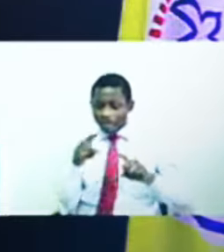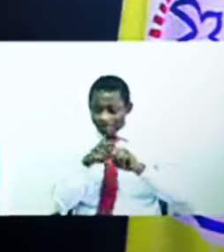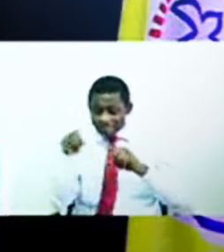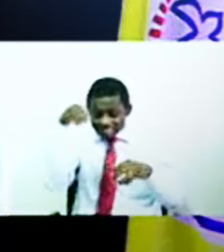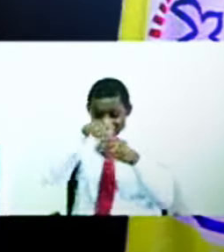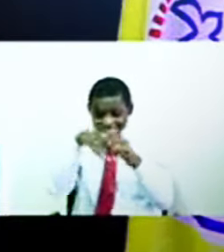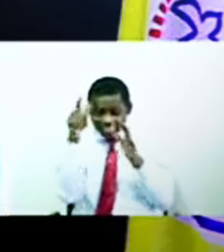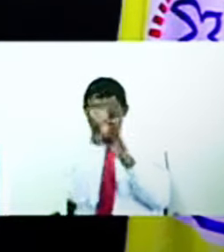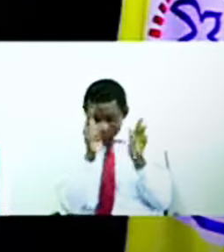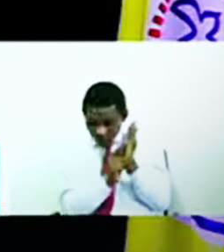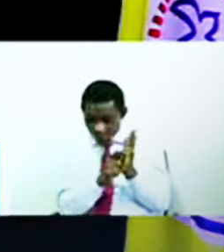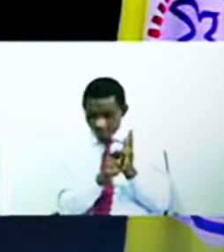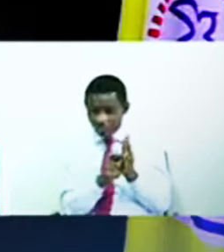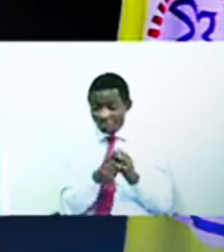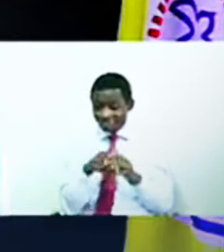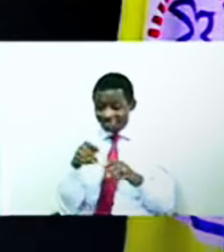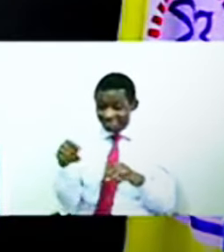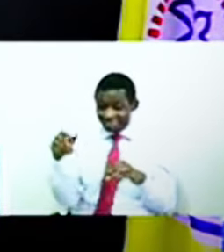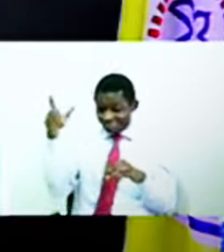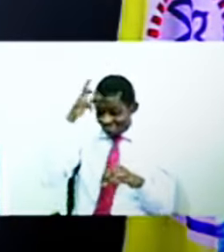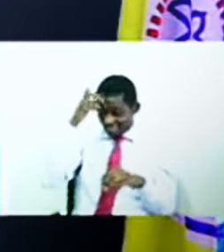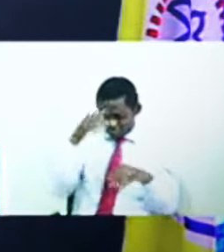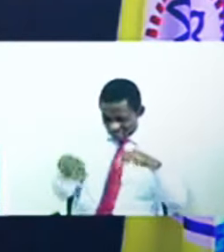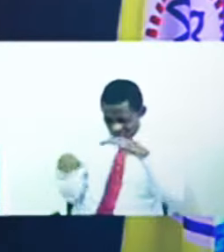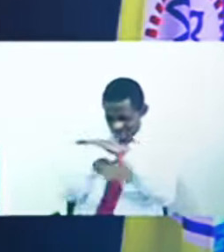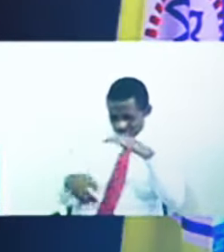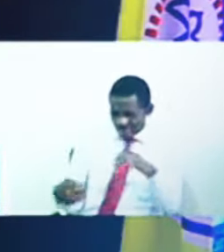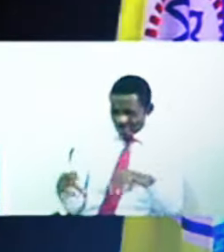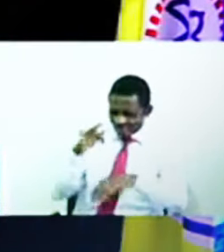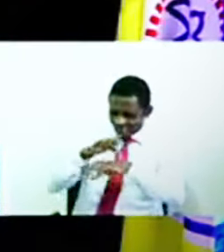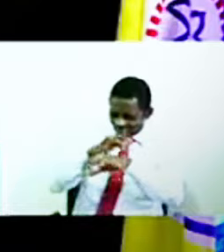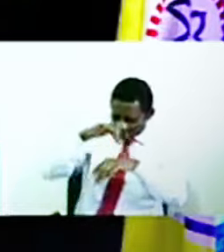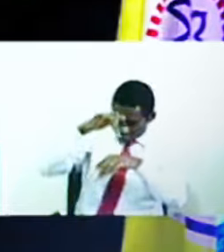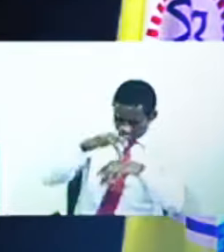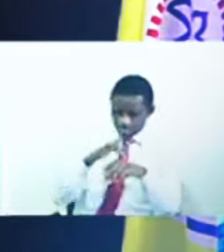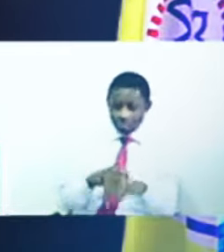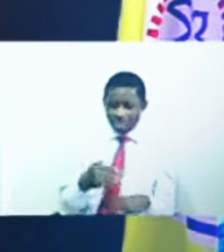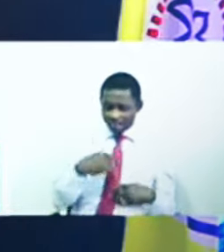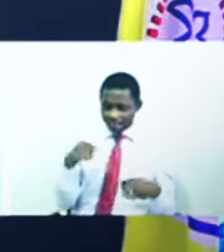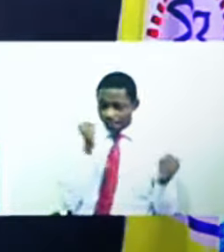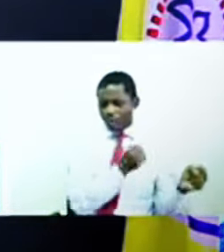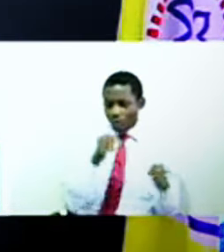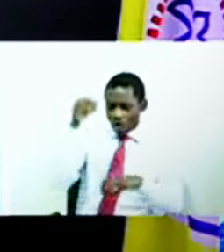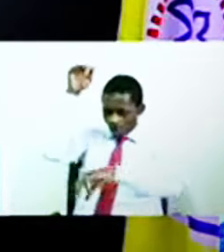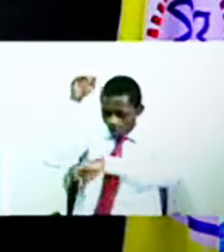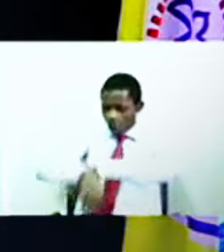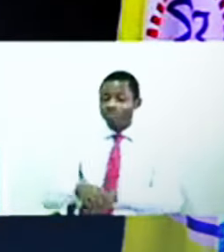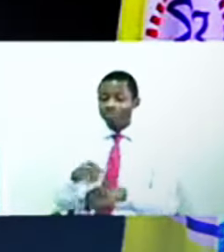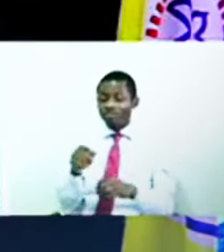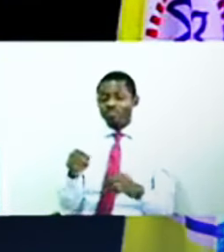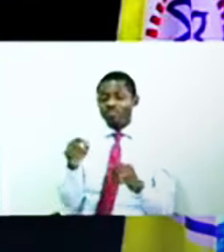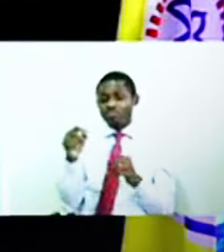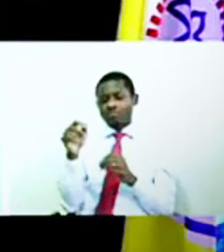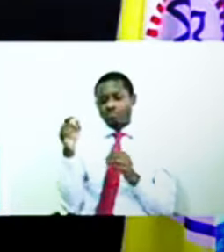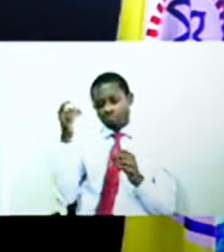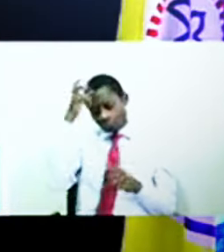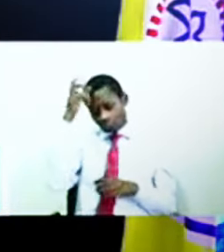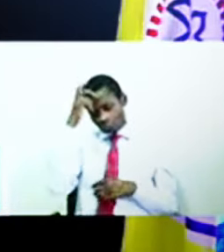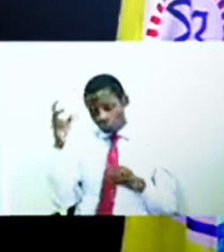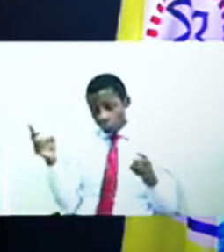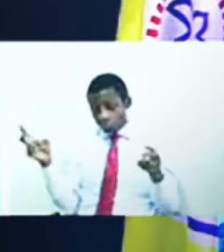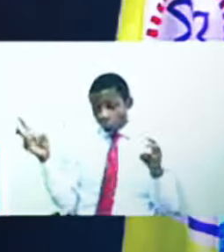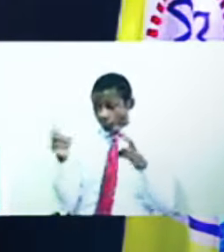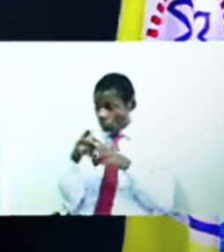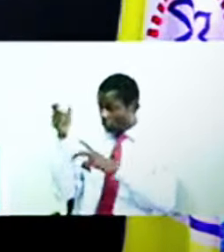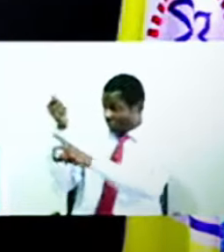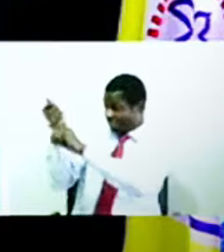feet. So I told myself, I have to enforce this law. So the fourth